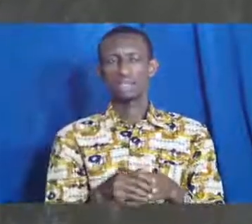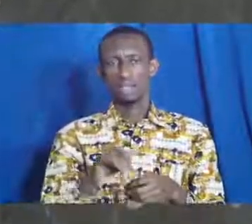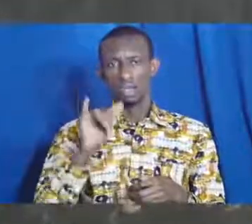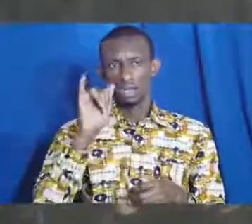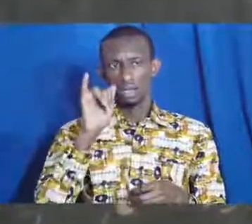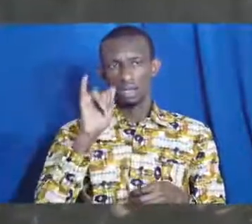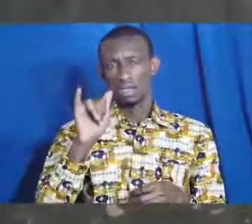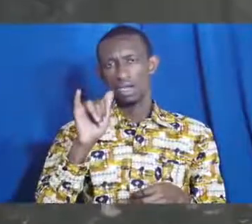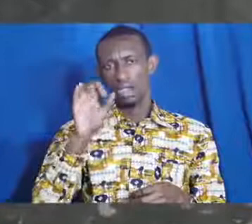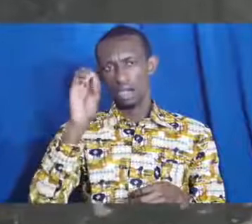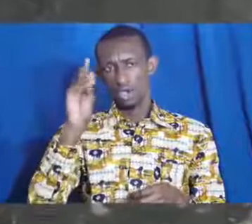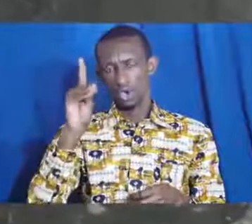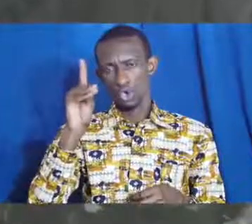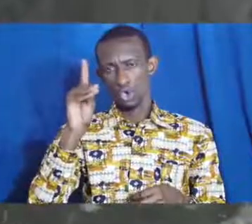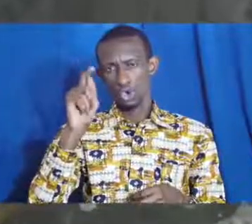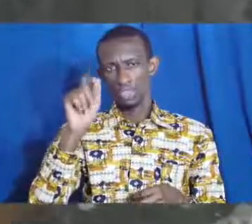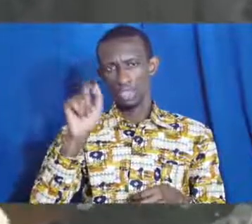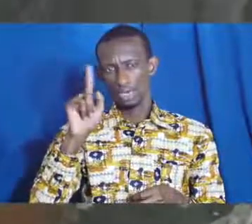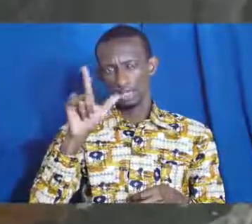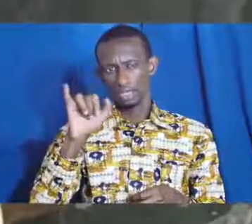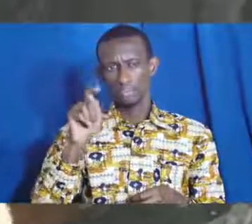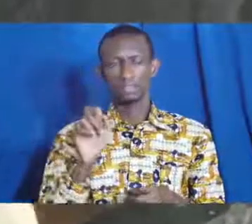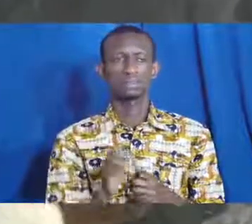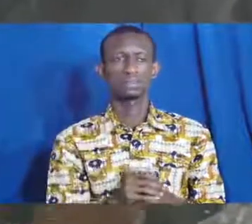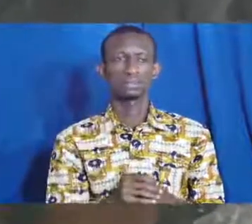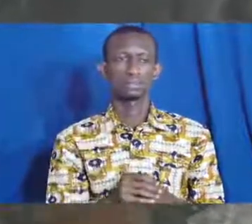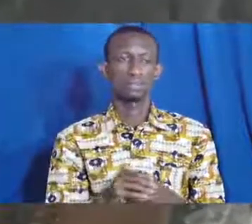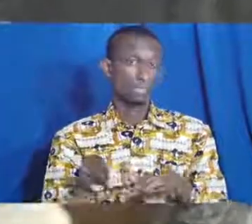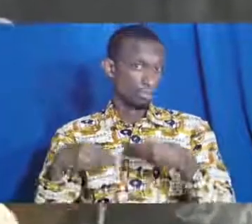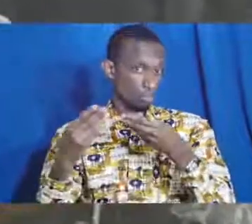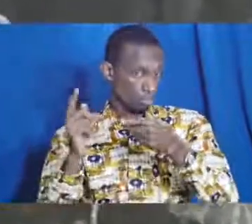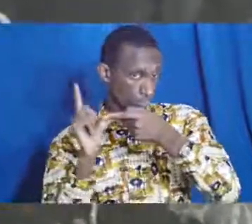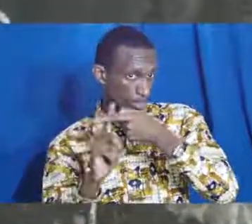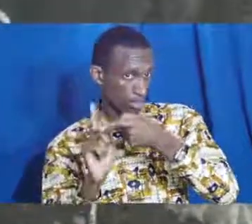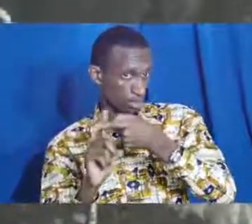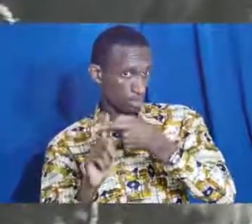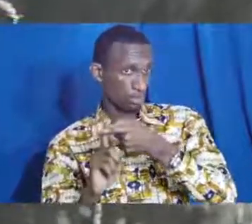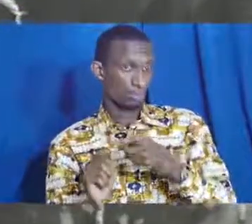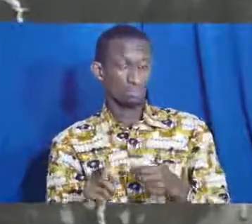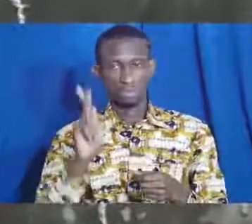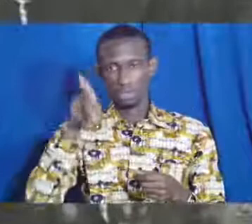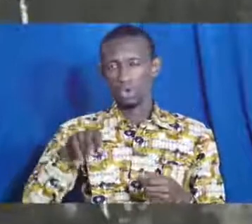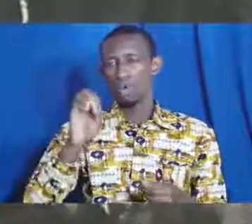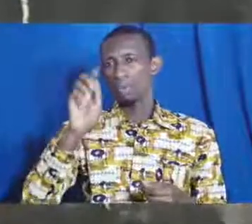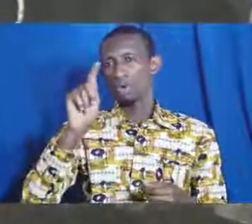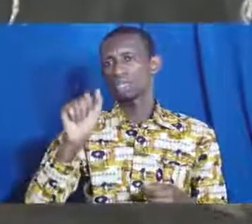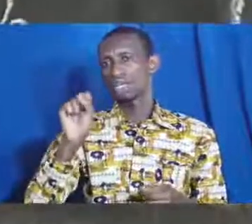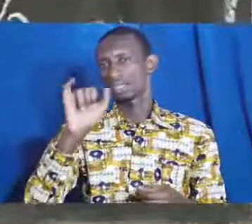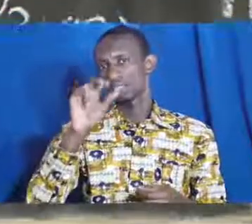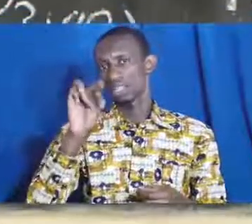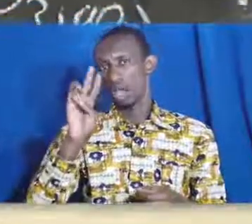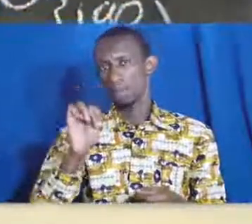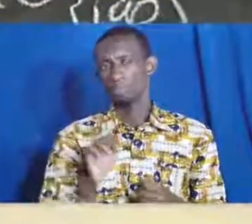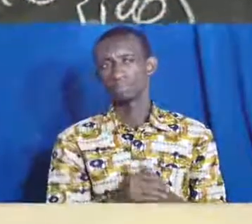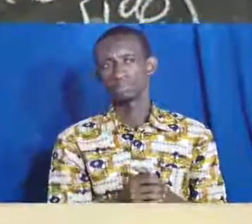plus potassium nitrate, plus potassium nitrate. This is